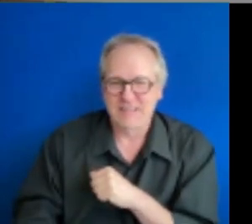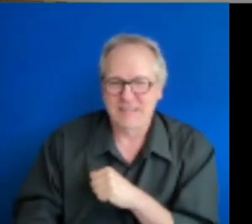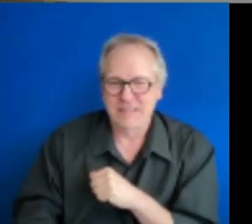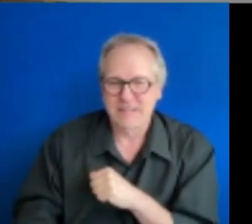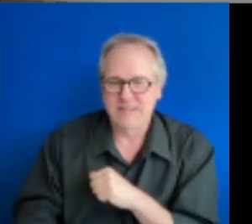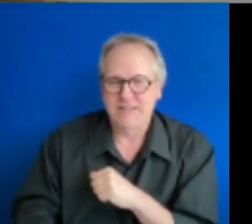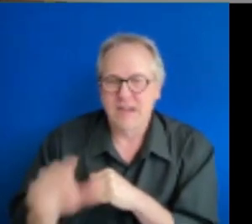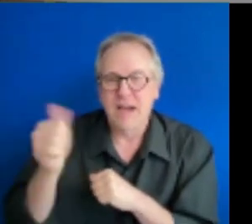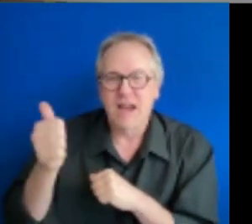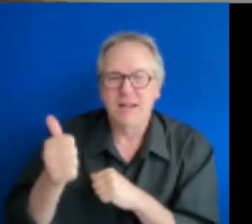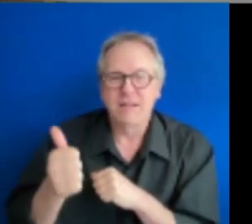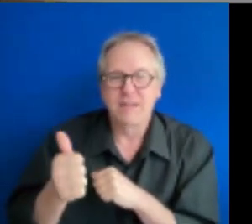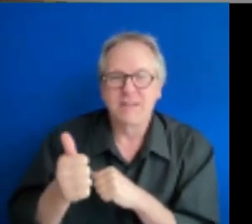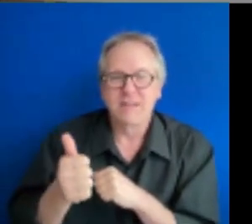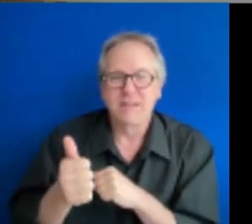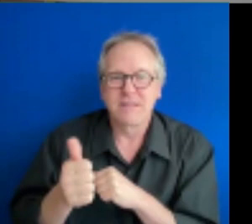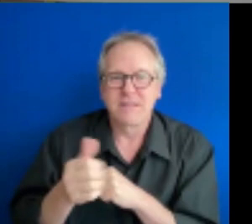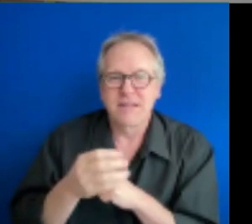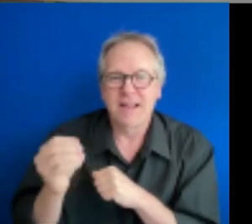And our other